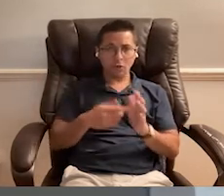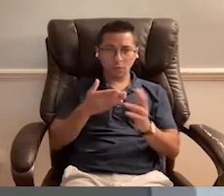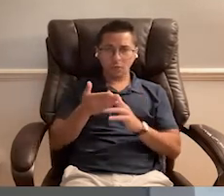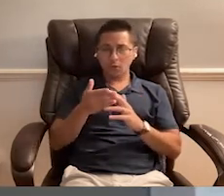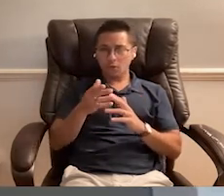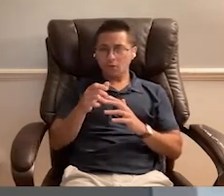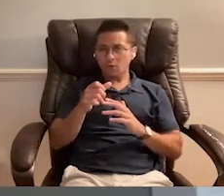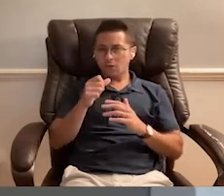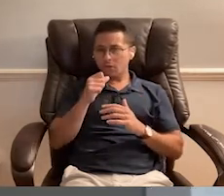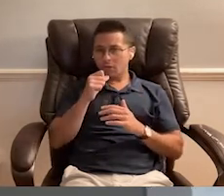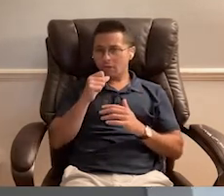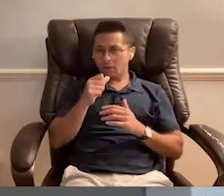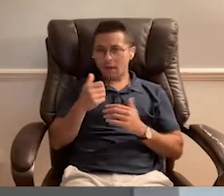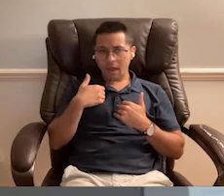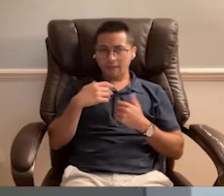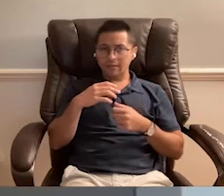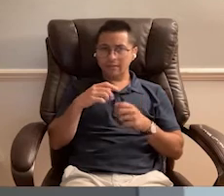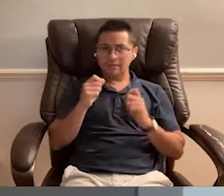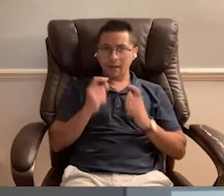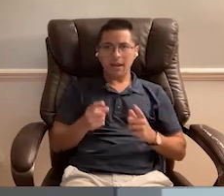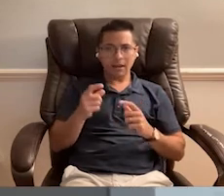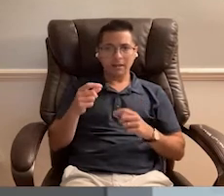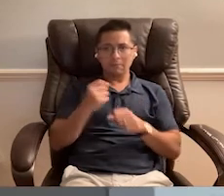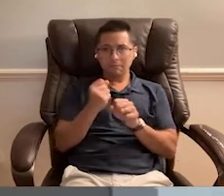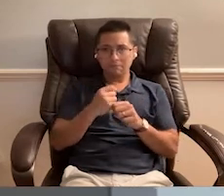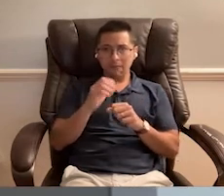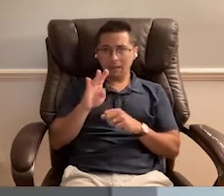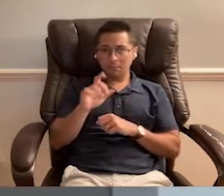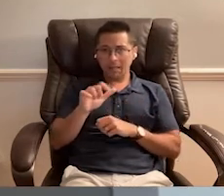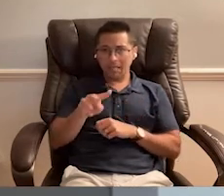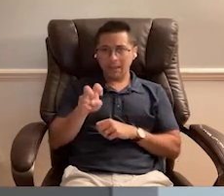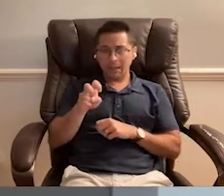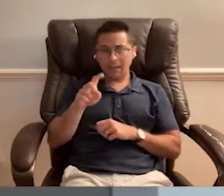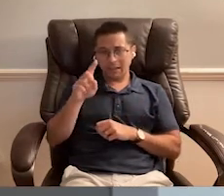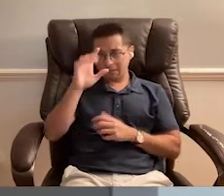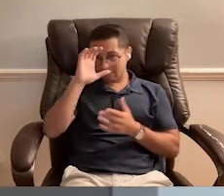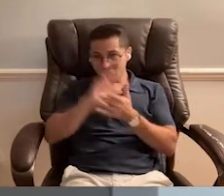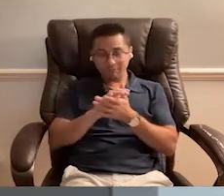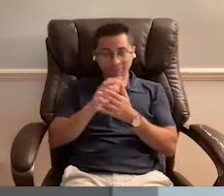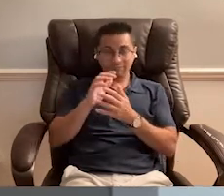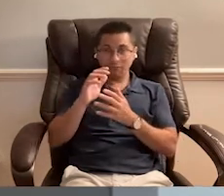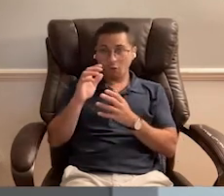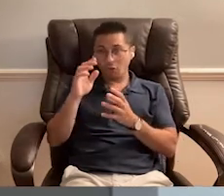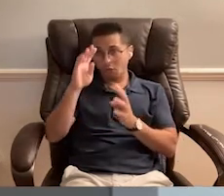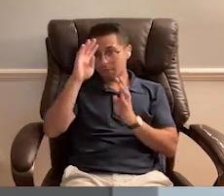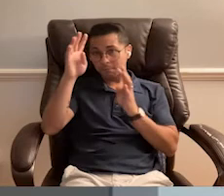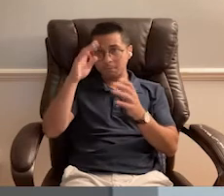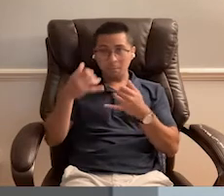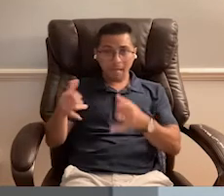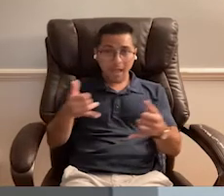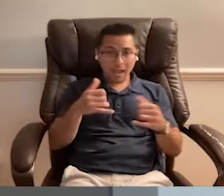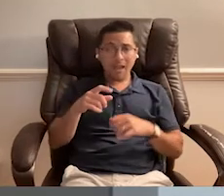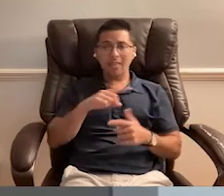impaired imaginative ability evidenced by a lack of very spontaneous make-believe play or social